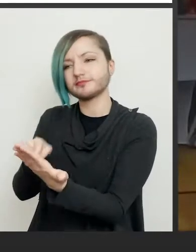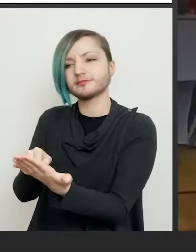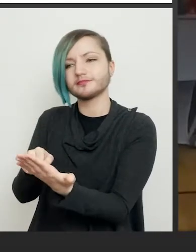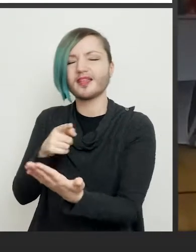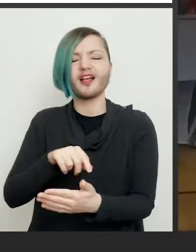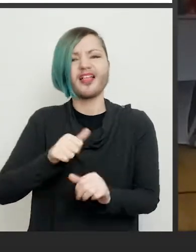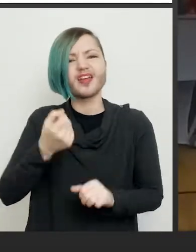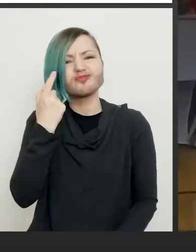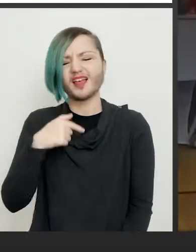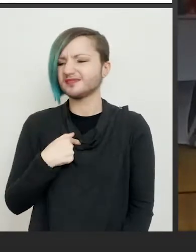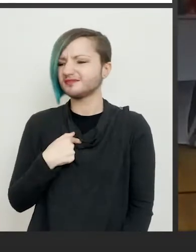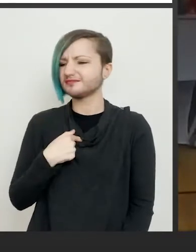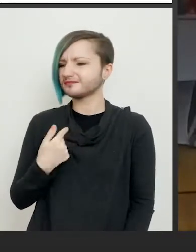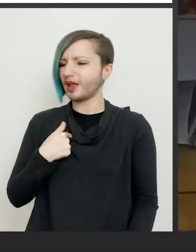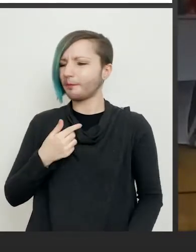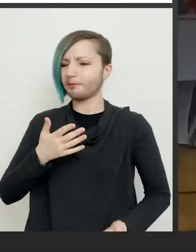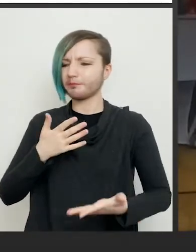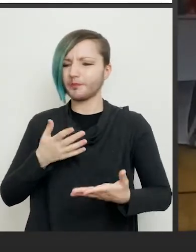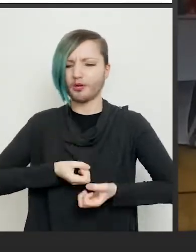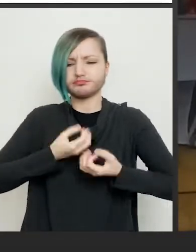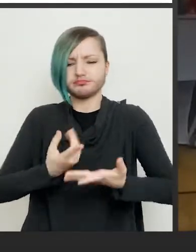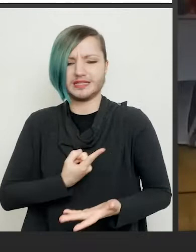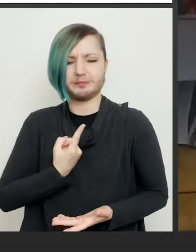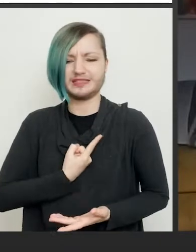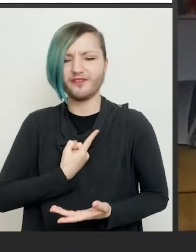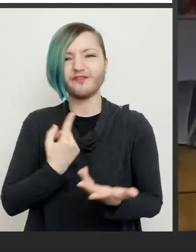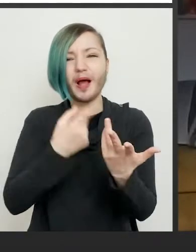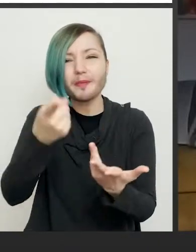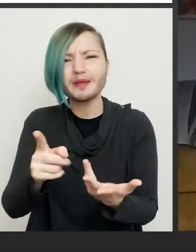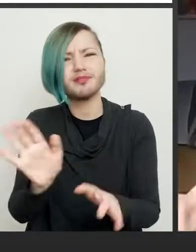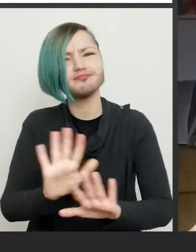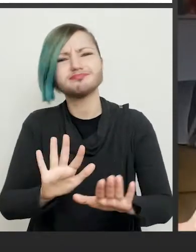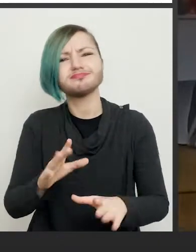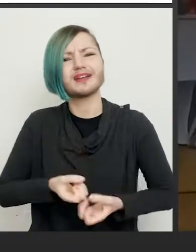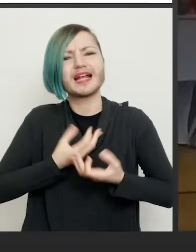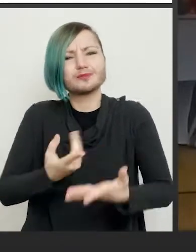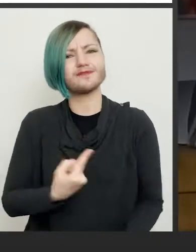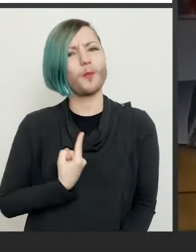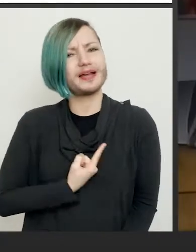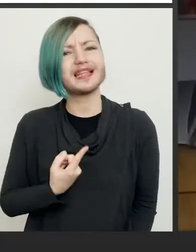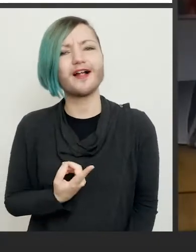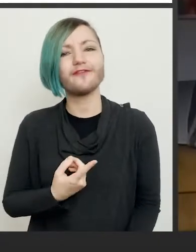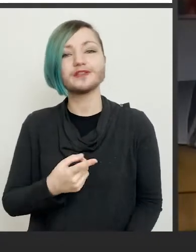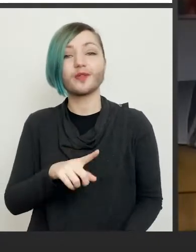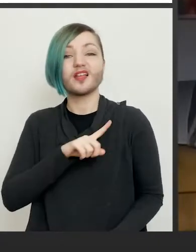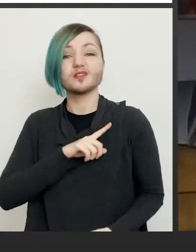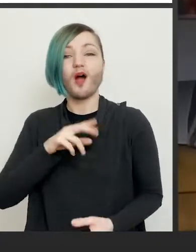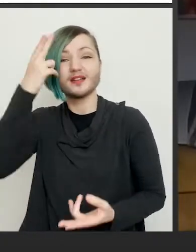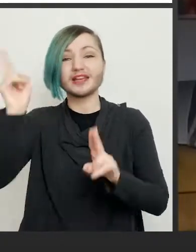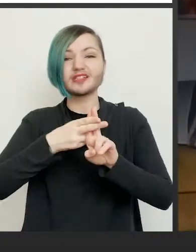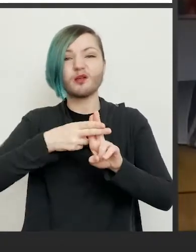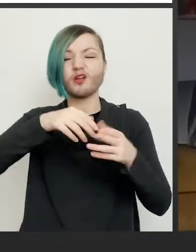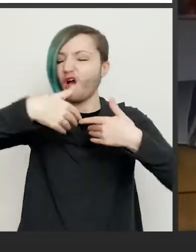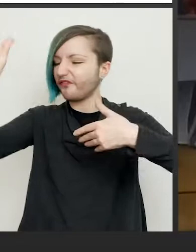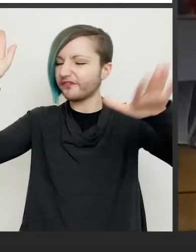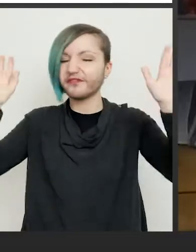other people. I just really have to be who I am. And that's when I started to break free of those stereotypes and saying, well, actually, for me,